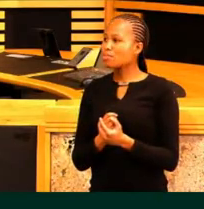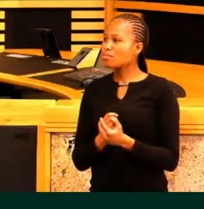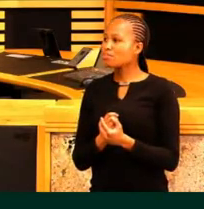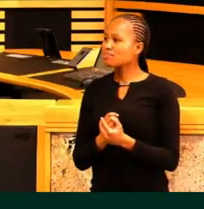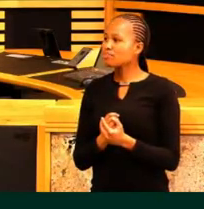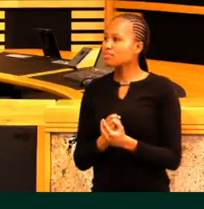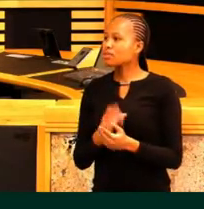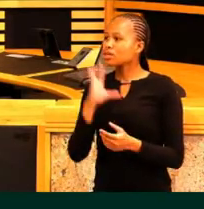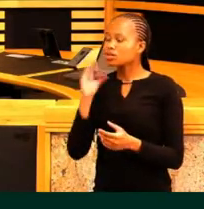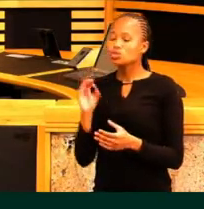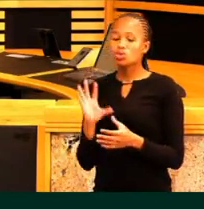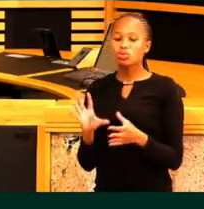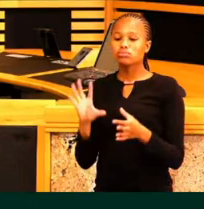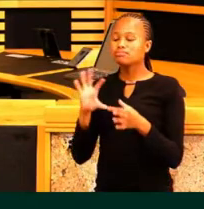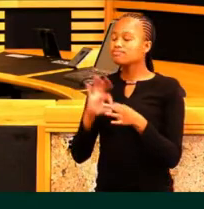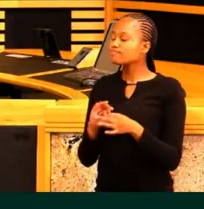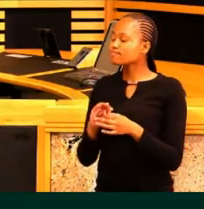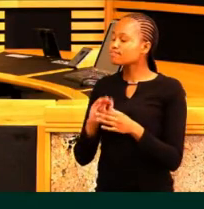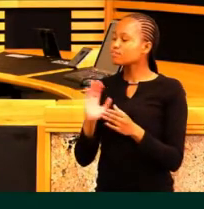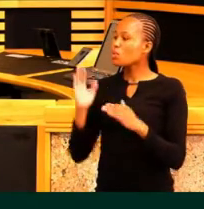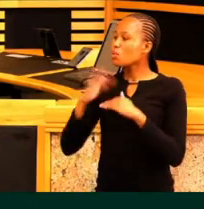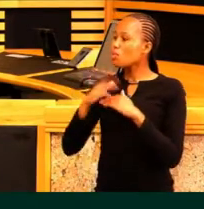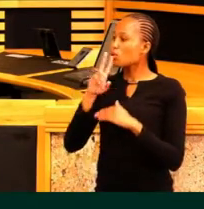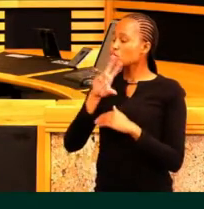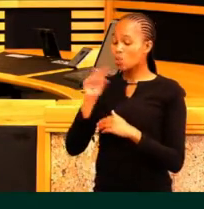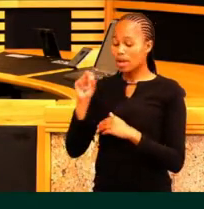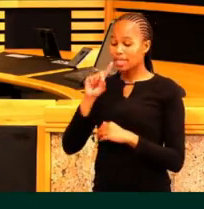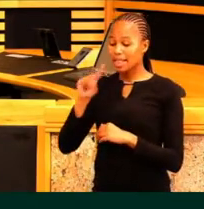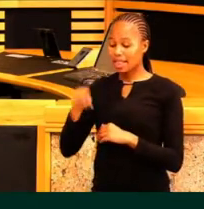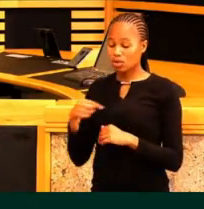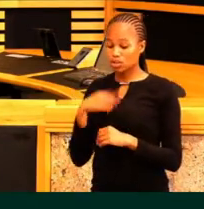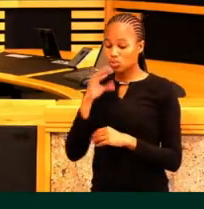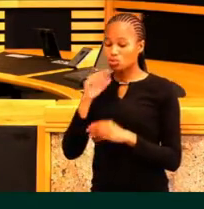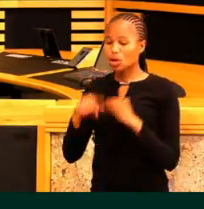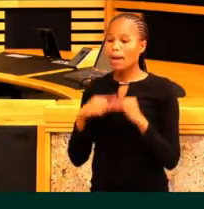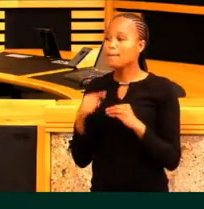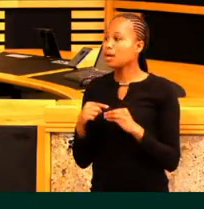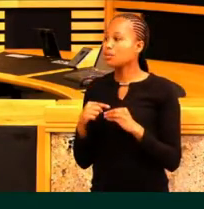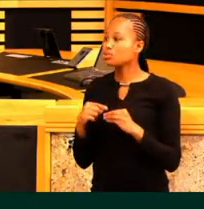contribution towards this 200 000 that we are talking about